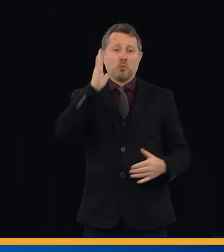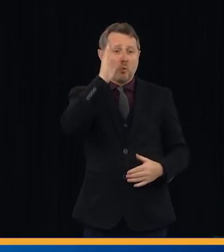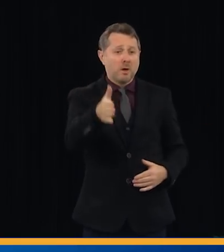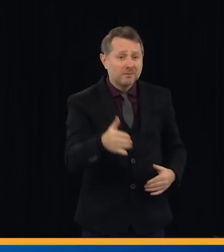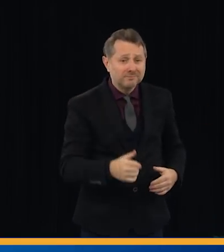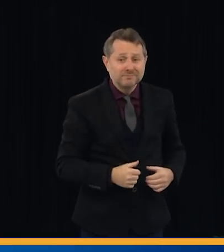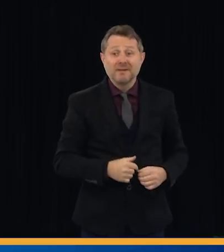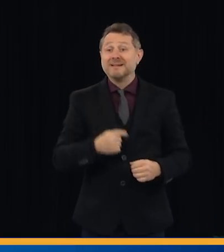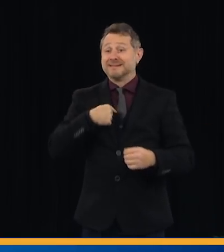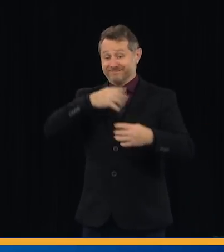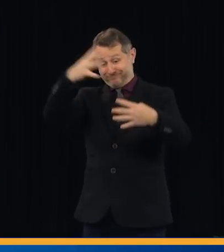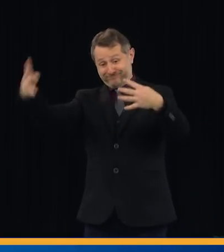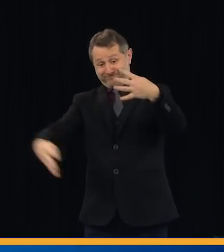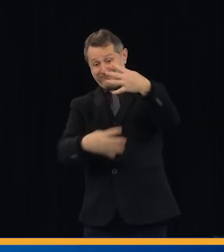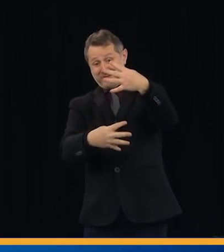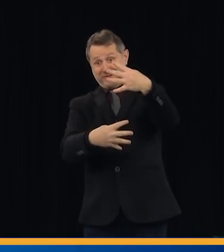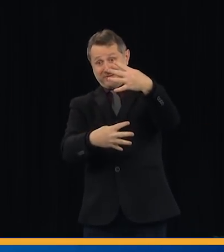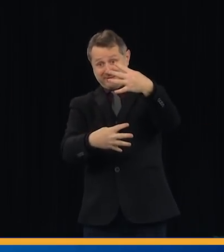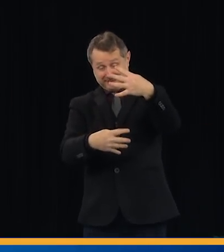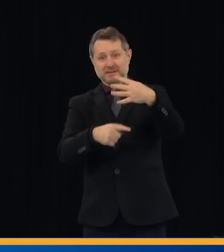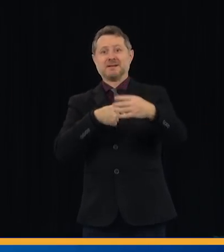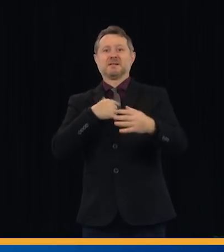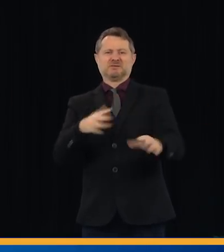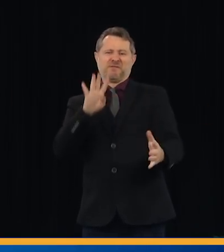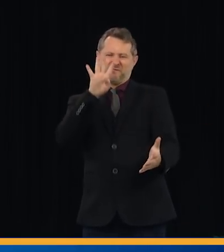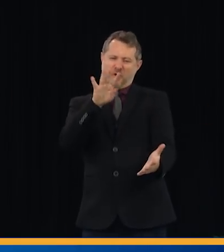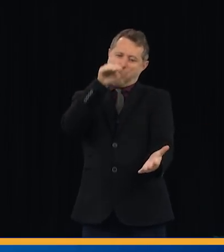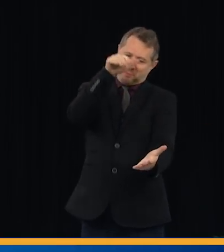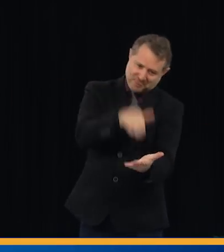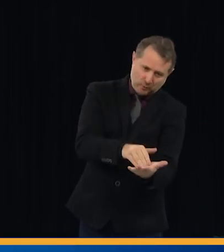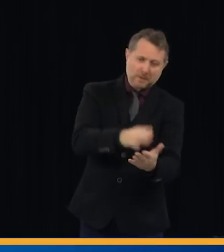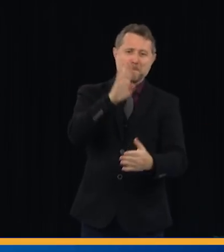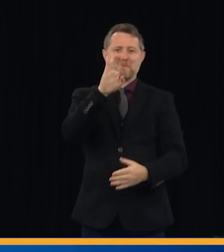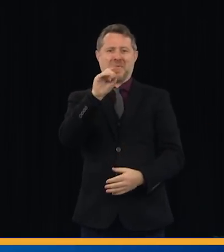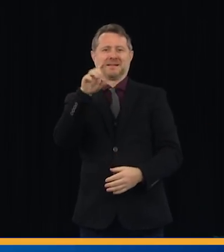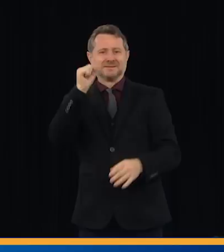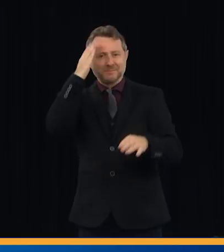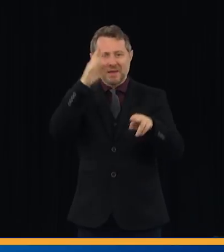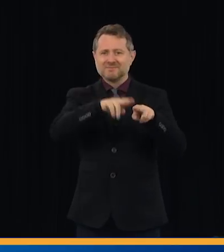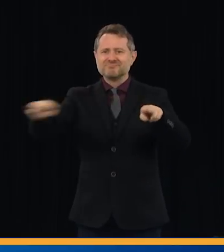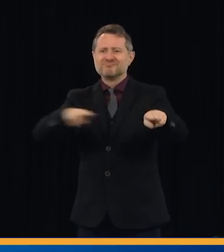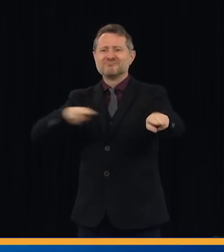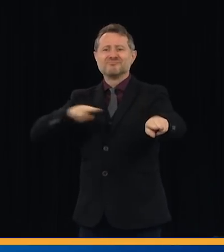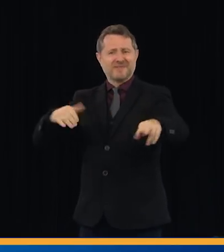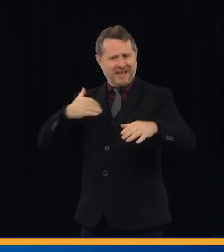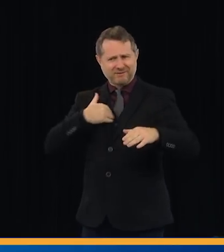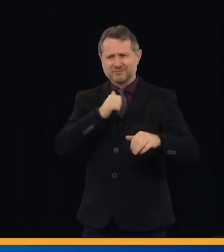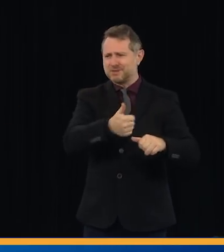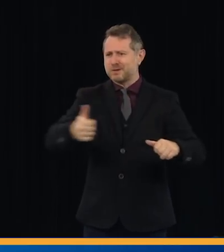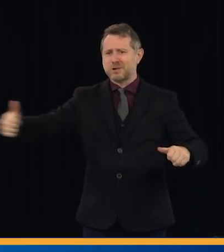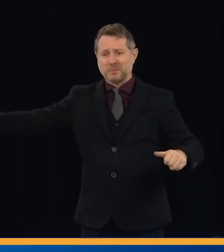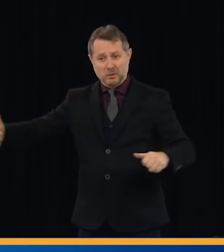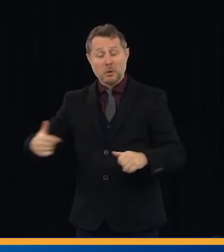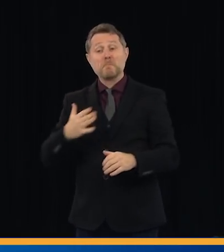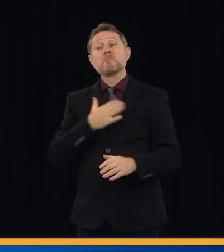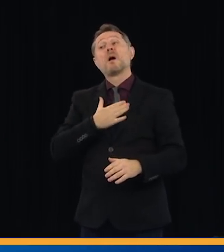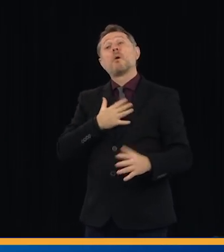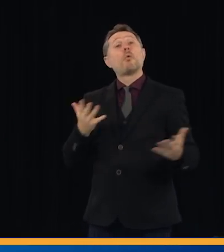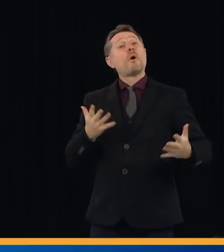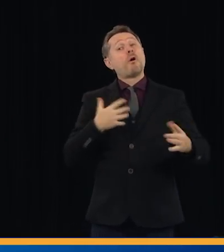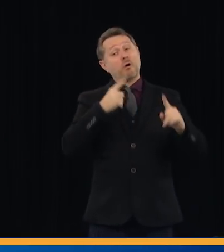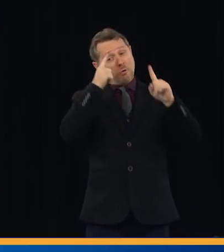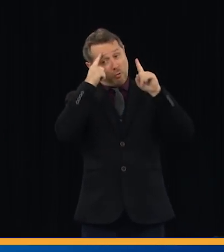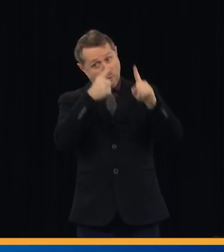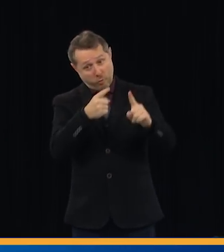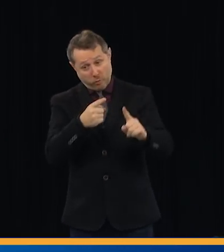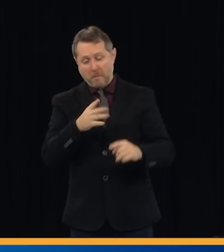4,000 beds. And there's one in every borough in New York City, which was important to me. Every